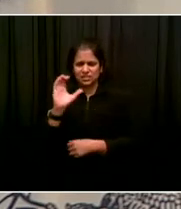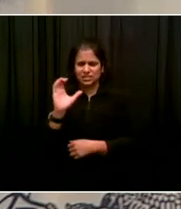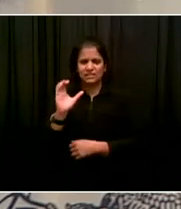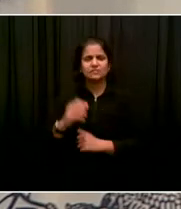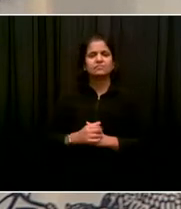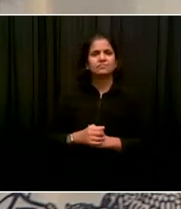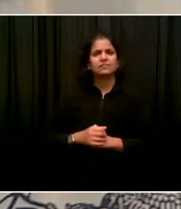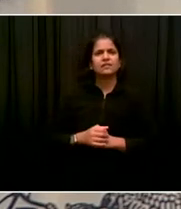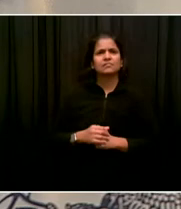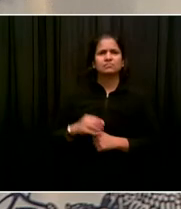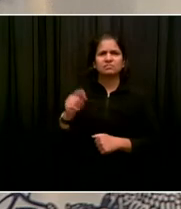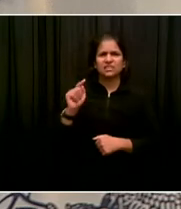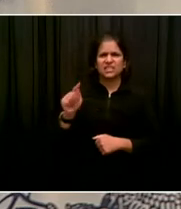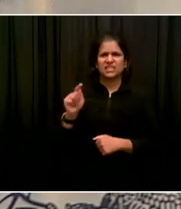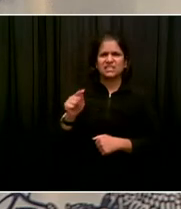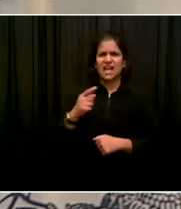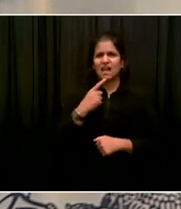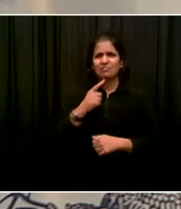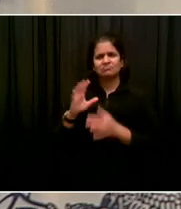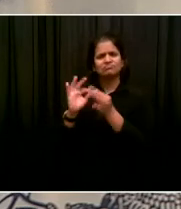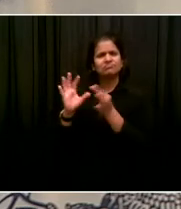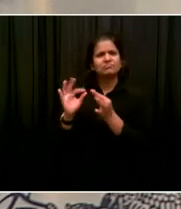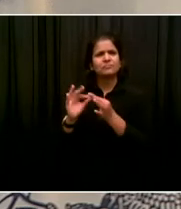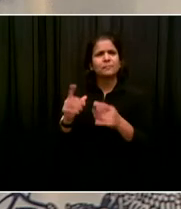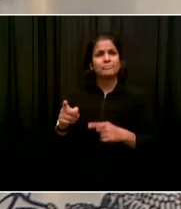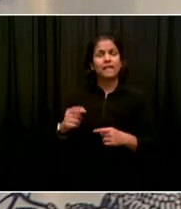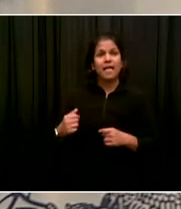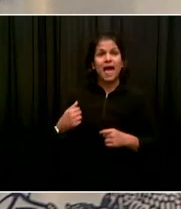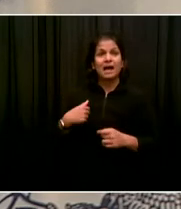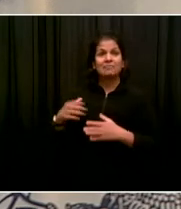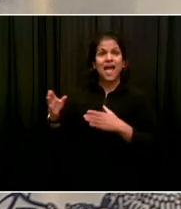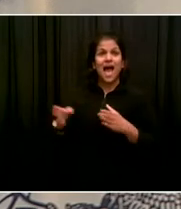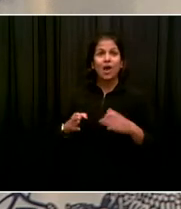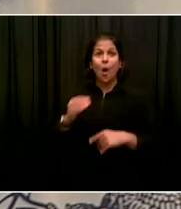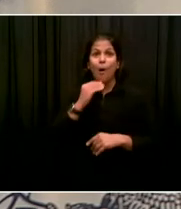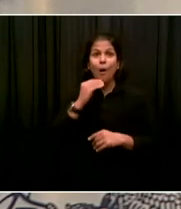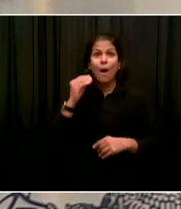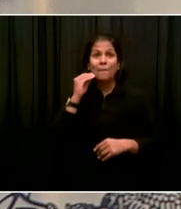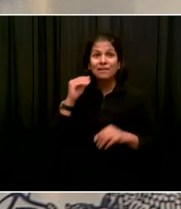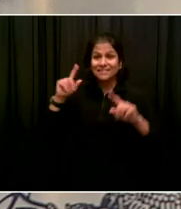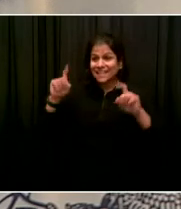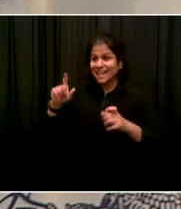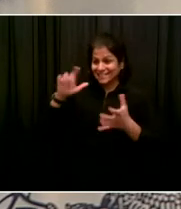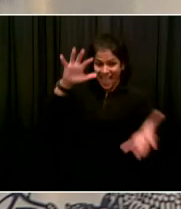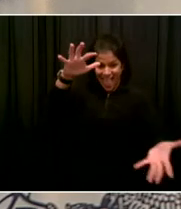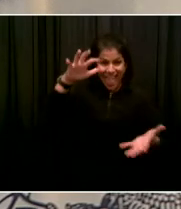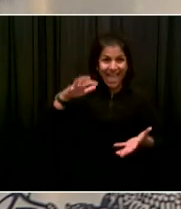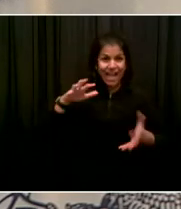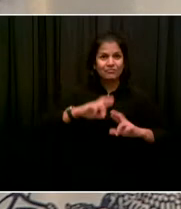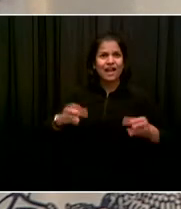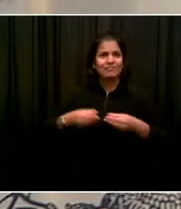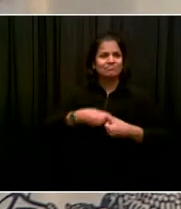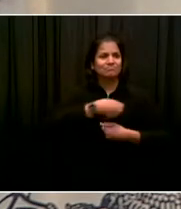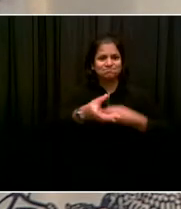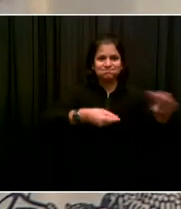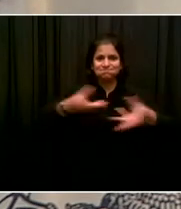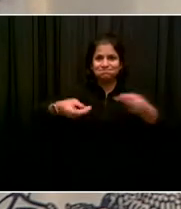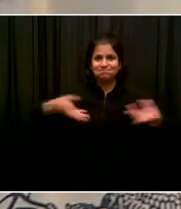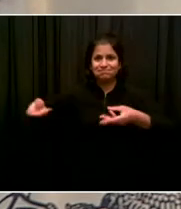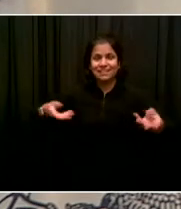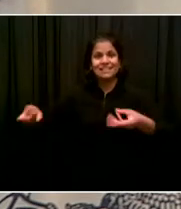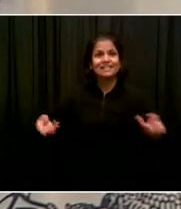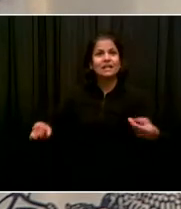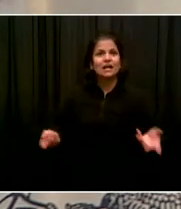this assembly line plan in the works to distribute the at-home tests. So how would that work? Would